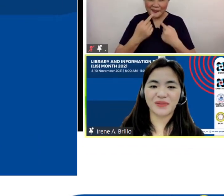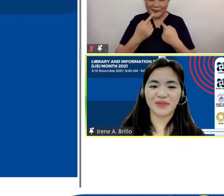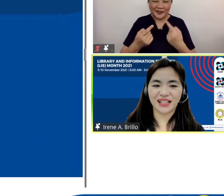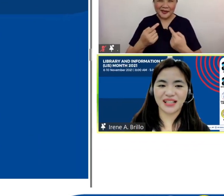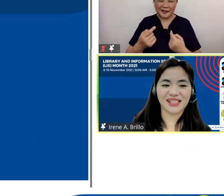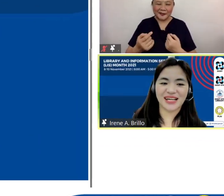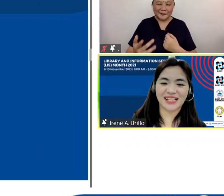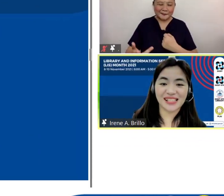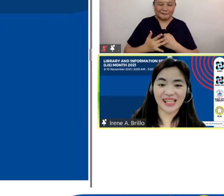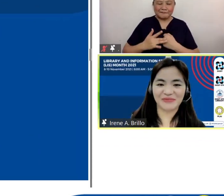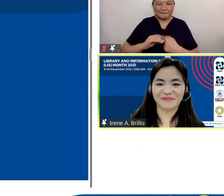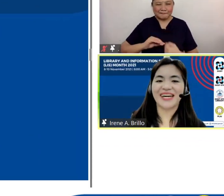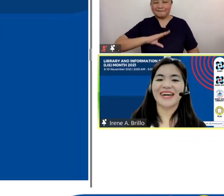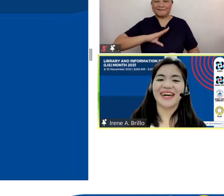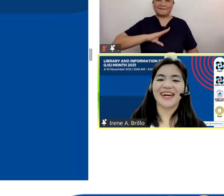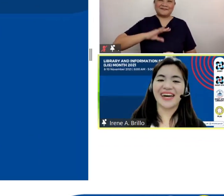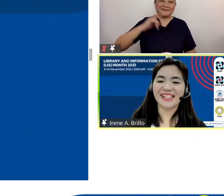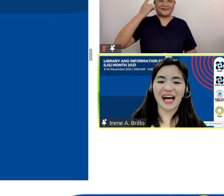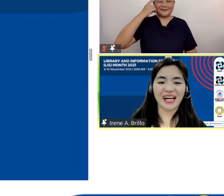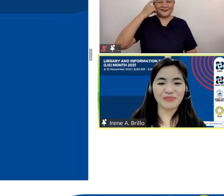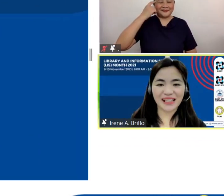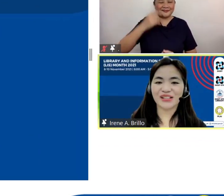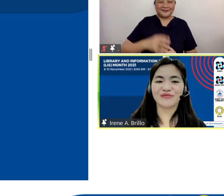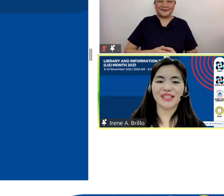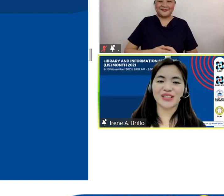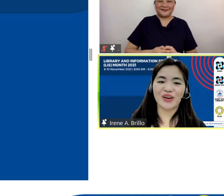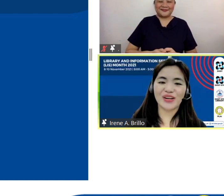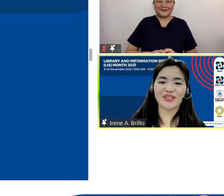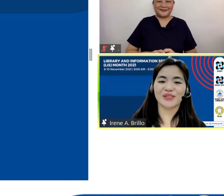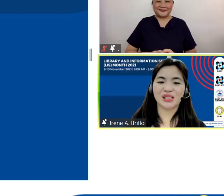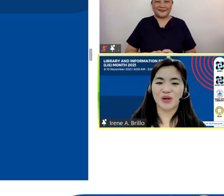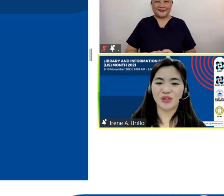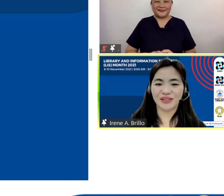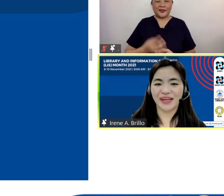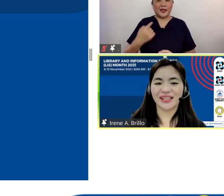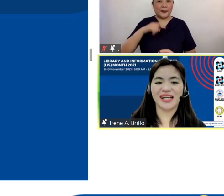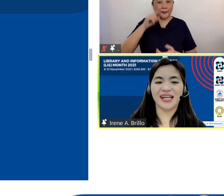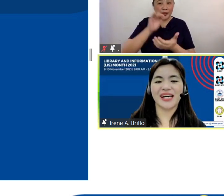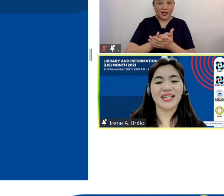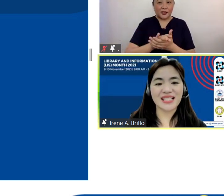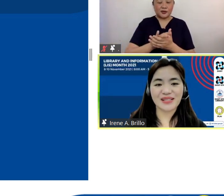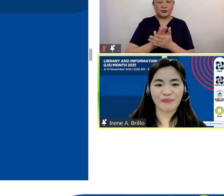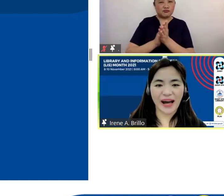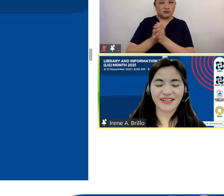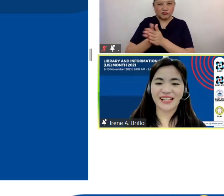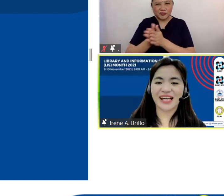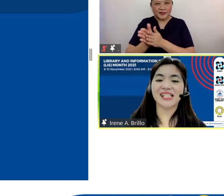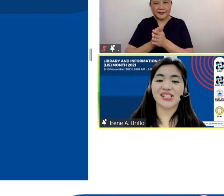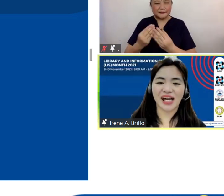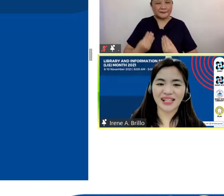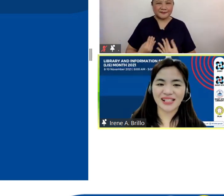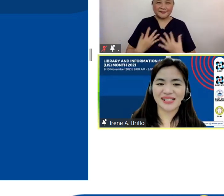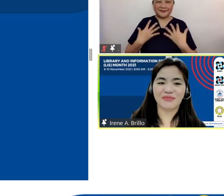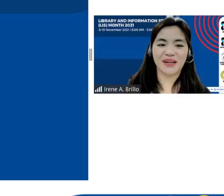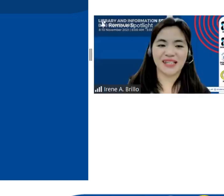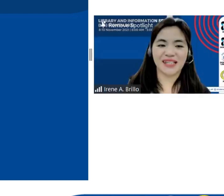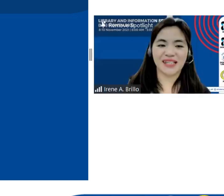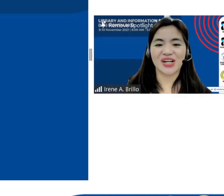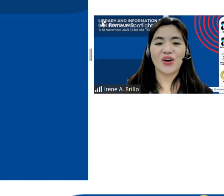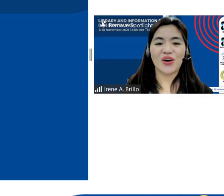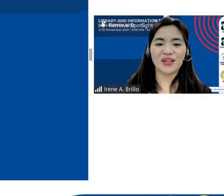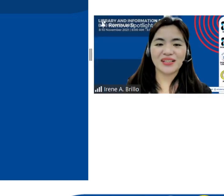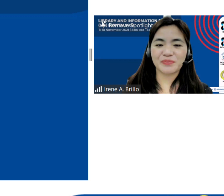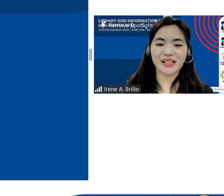at maganda sa isip. And I believe with all those motivating, inspiring, and challenging